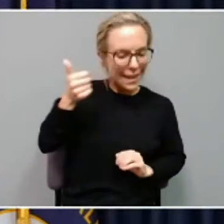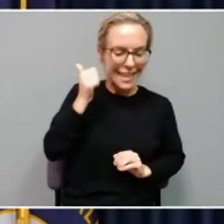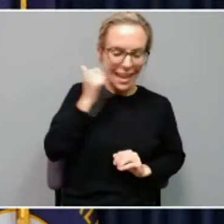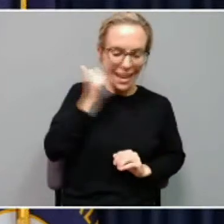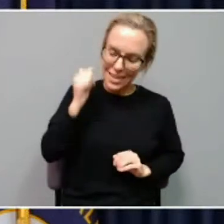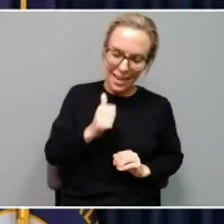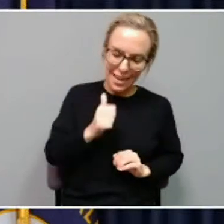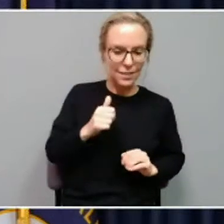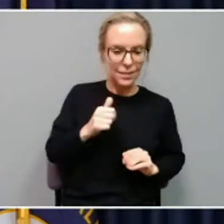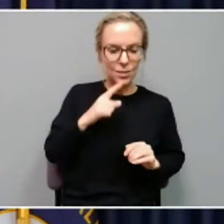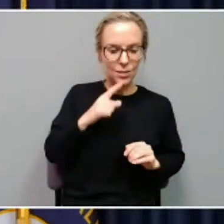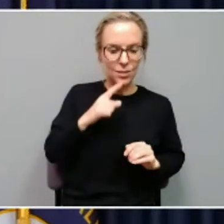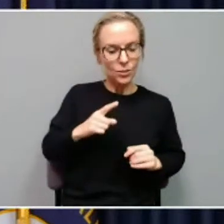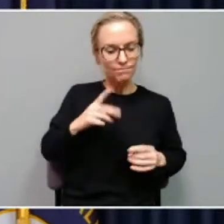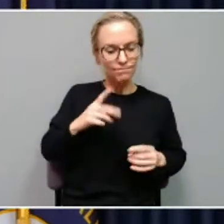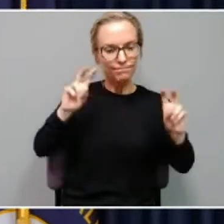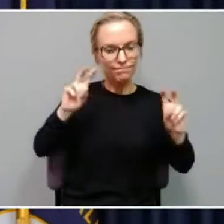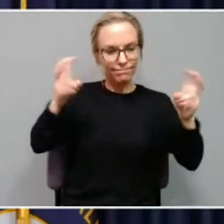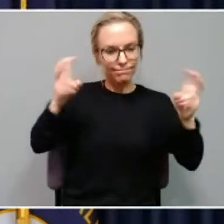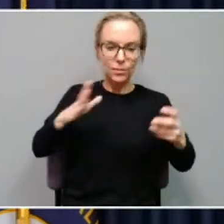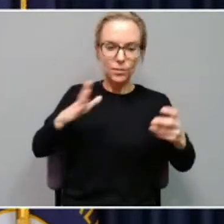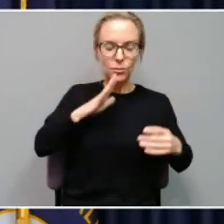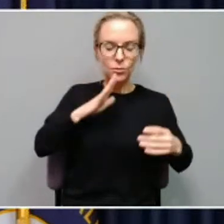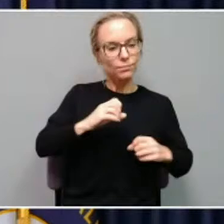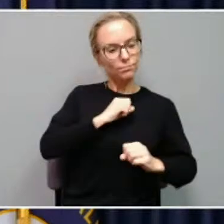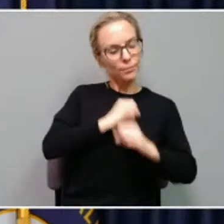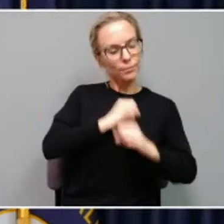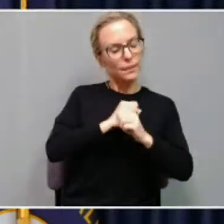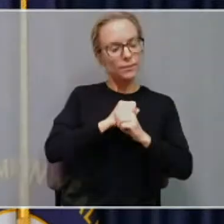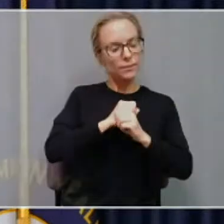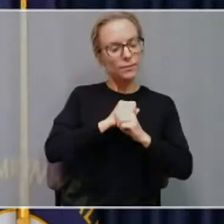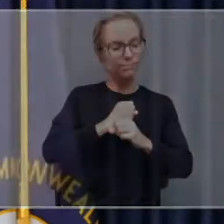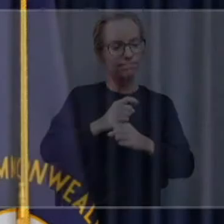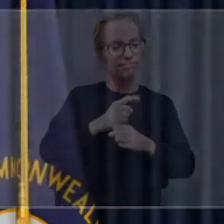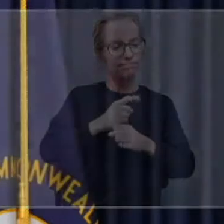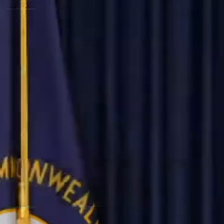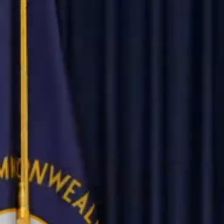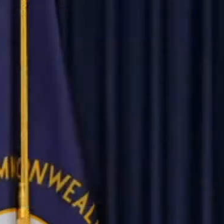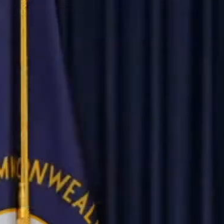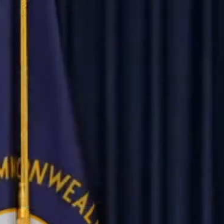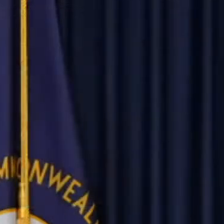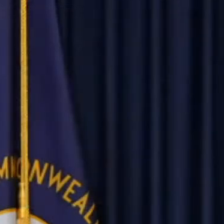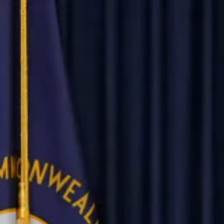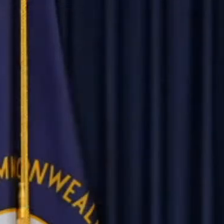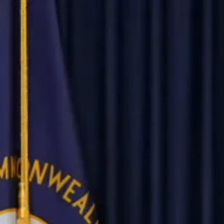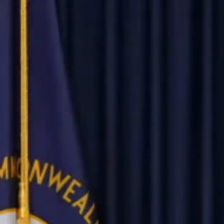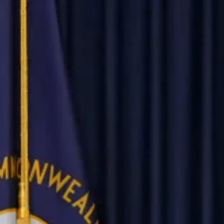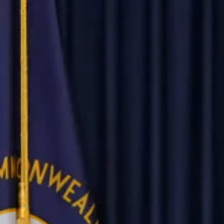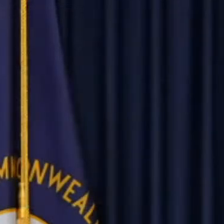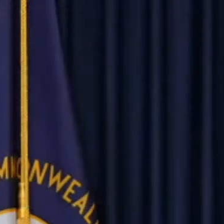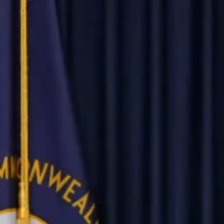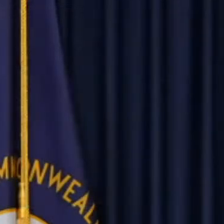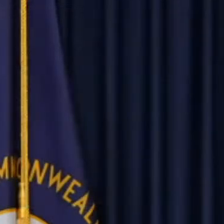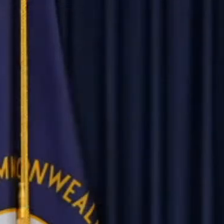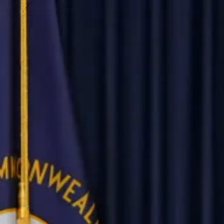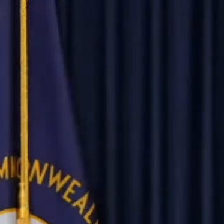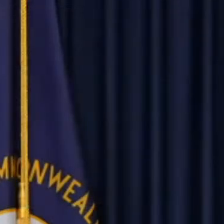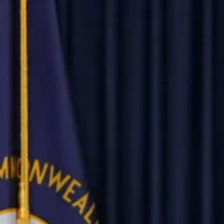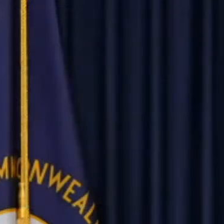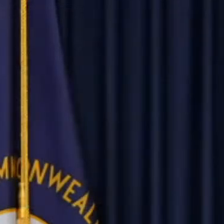on your armor, right? To step up to the front lines and to do the very best that you